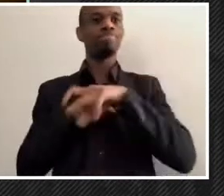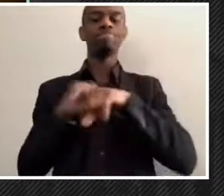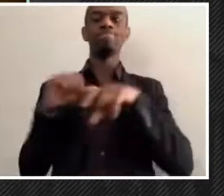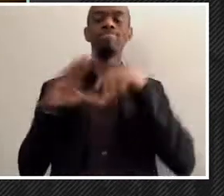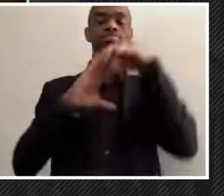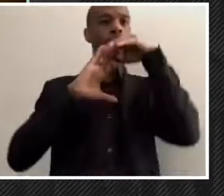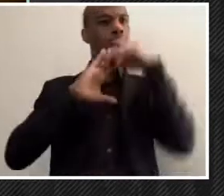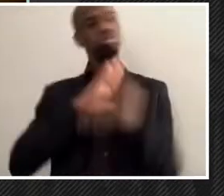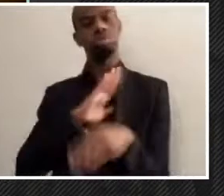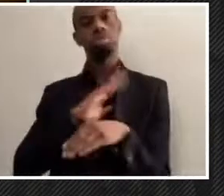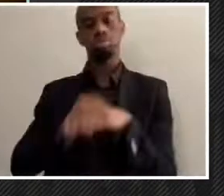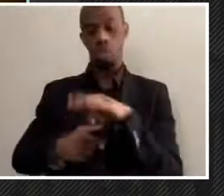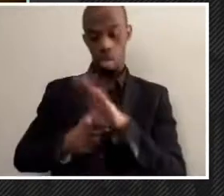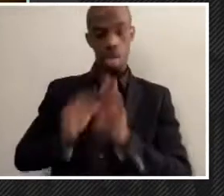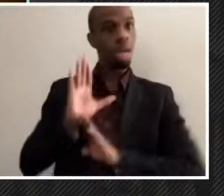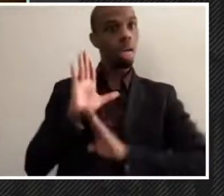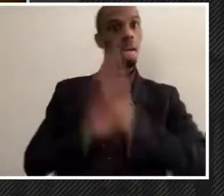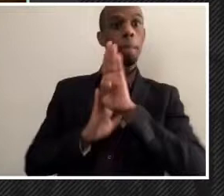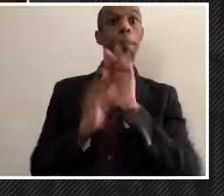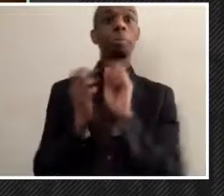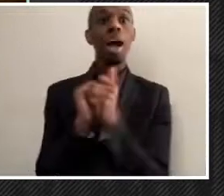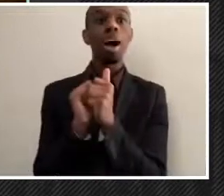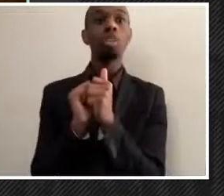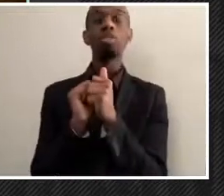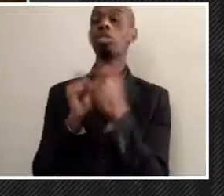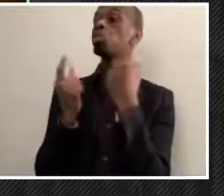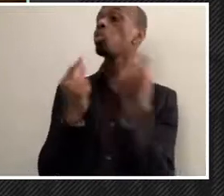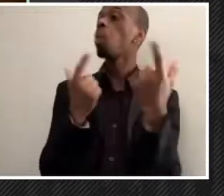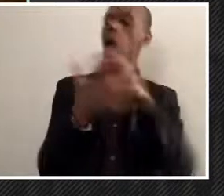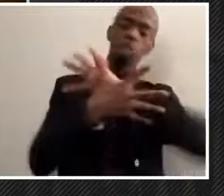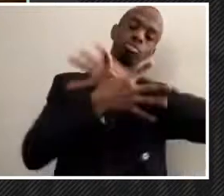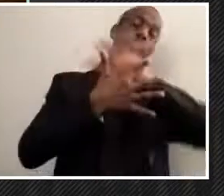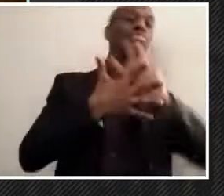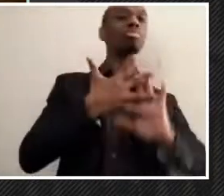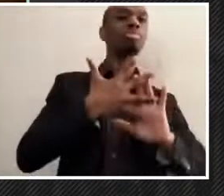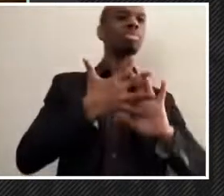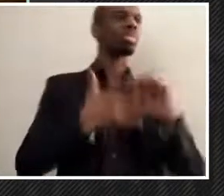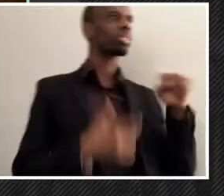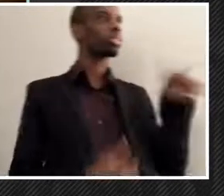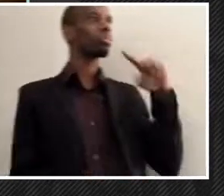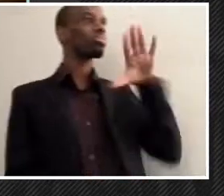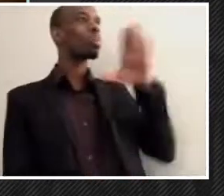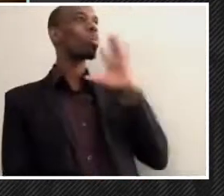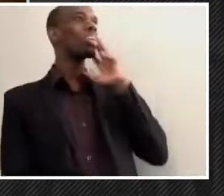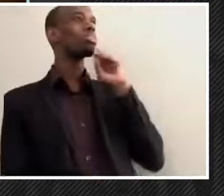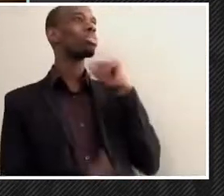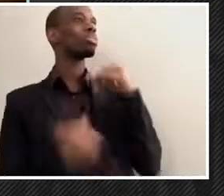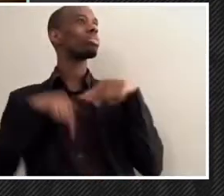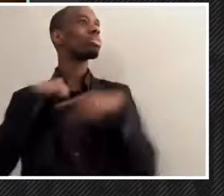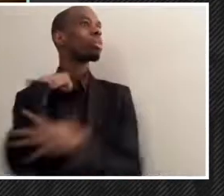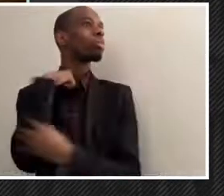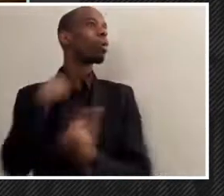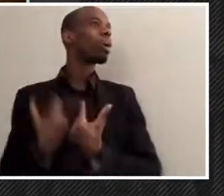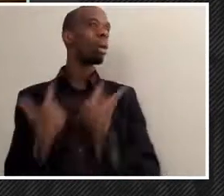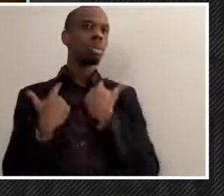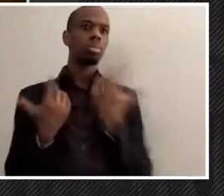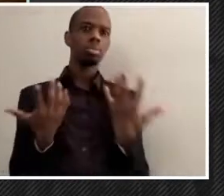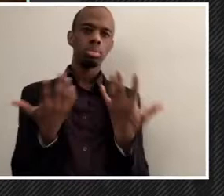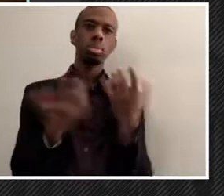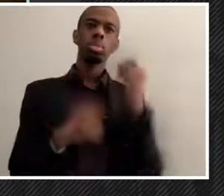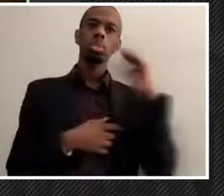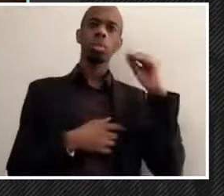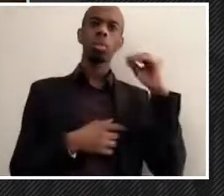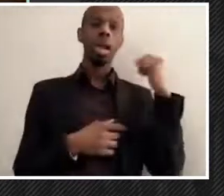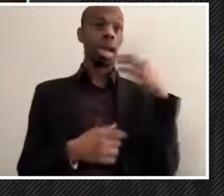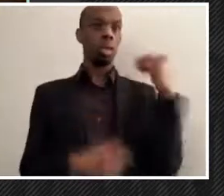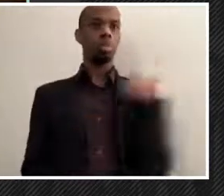around barefoot on the rocks of life in this community and in this country. And we are telling those people, you know, oh, you can make